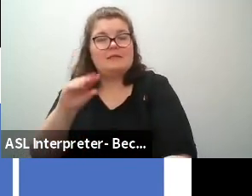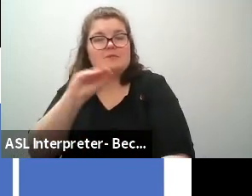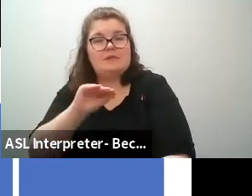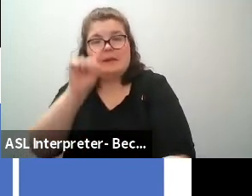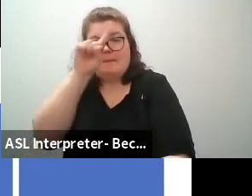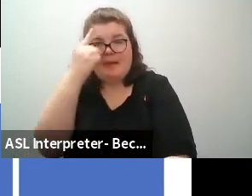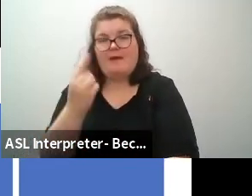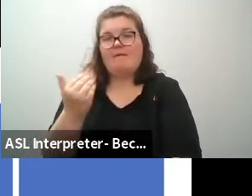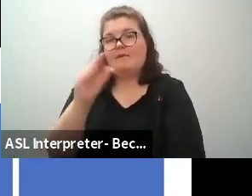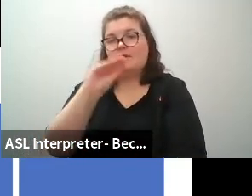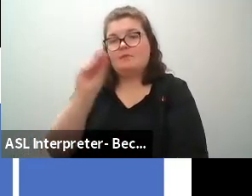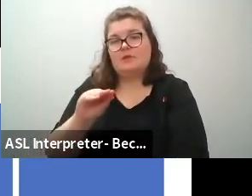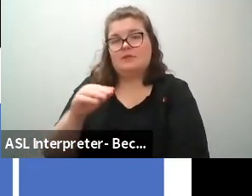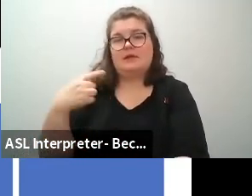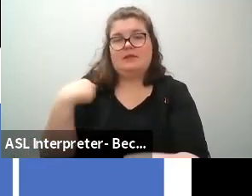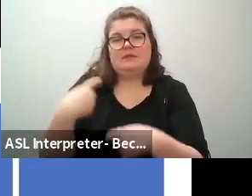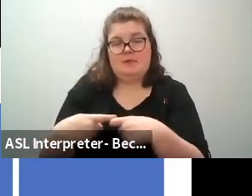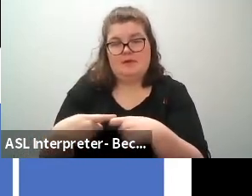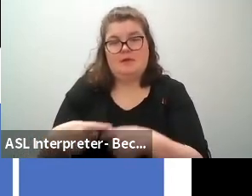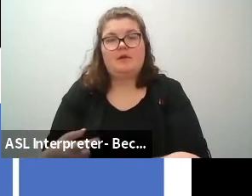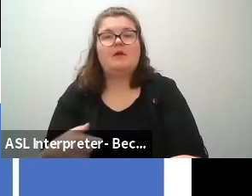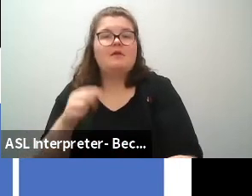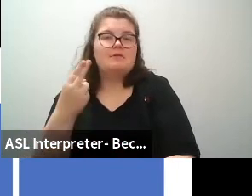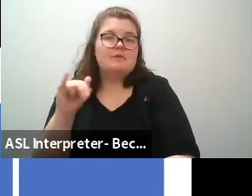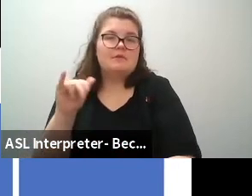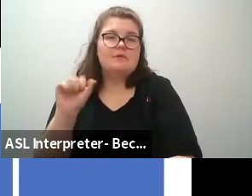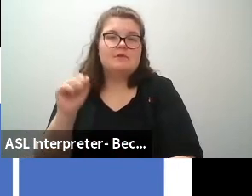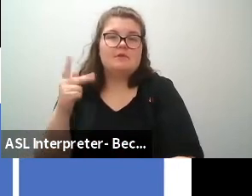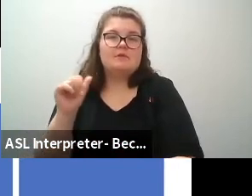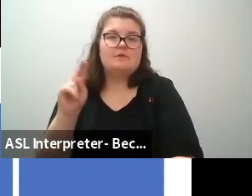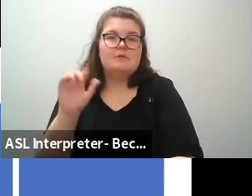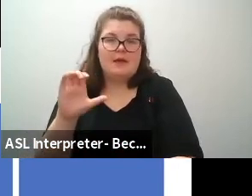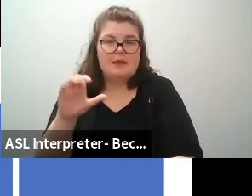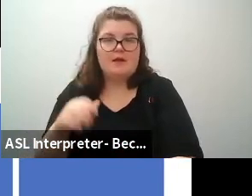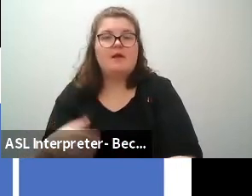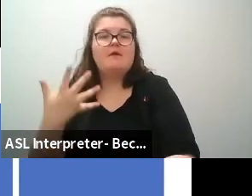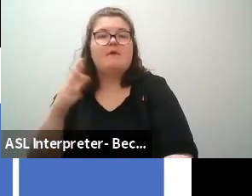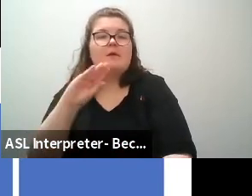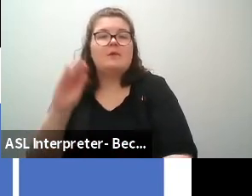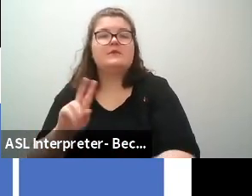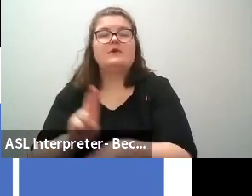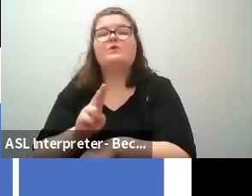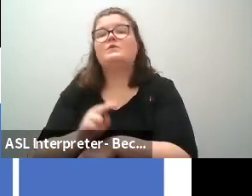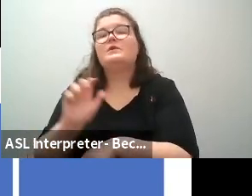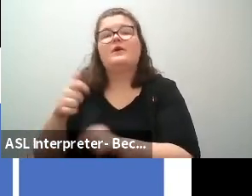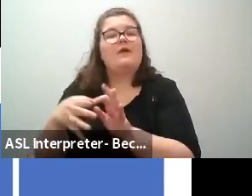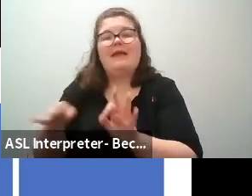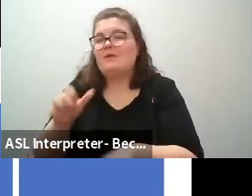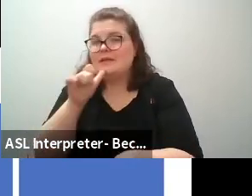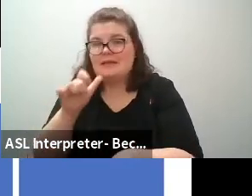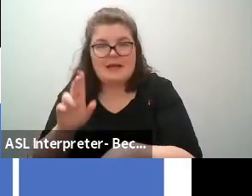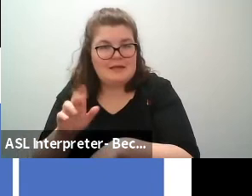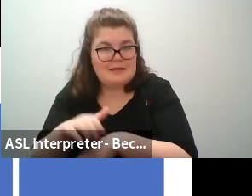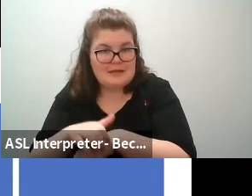Hispanic. And 5% of our population preferred another language than English, and 74% had public